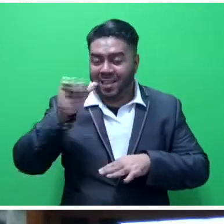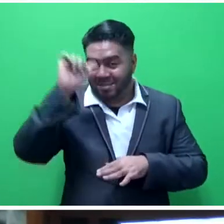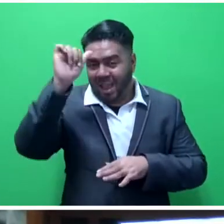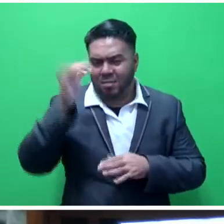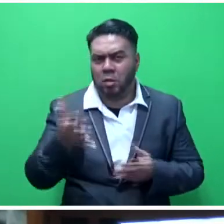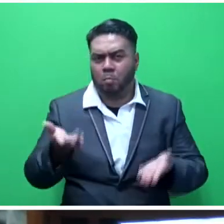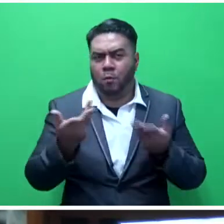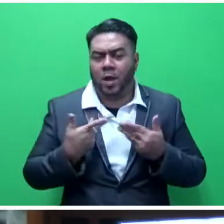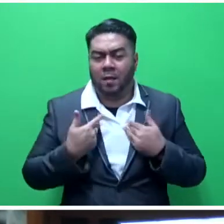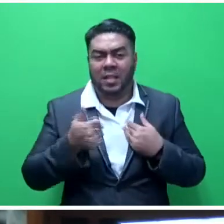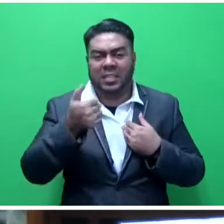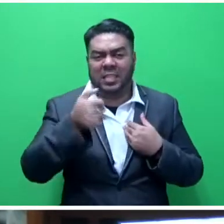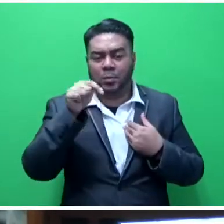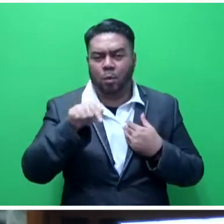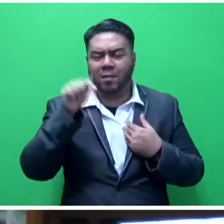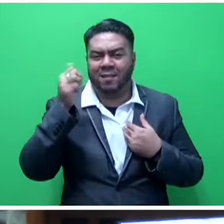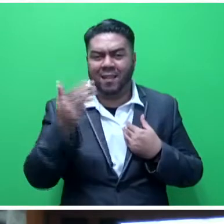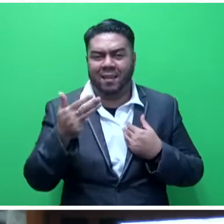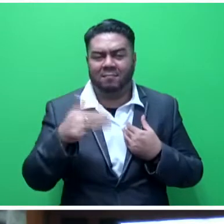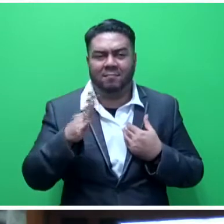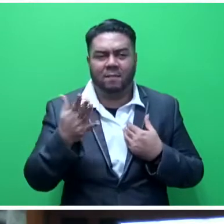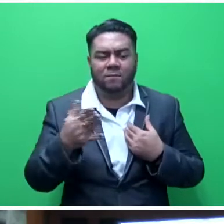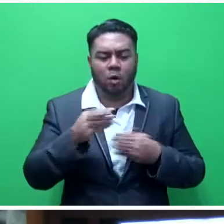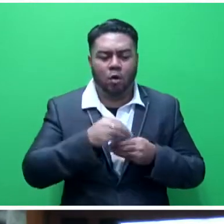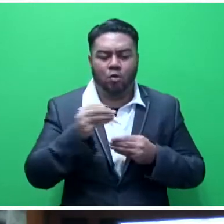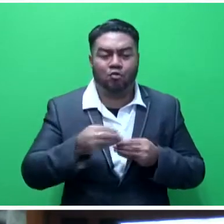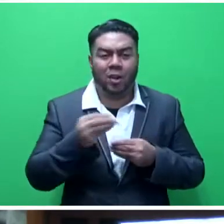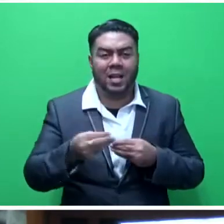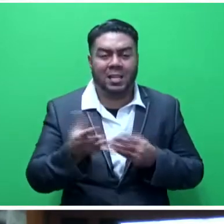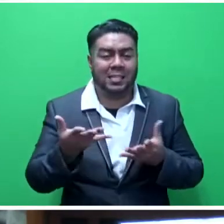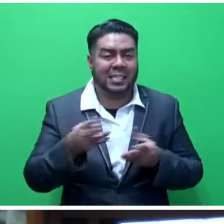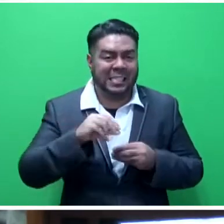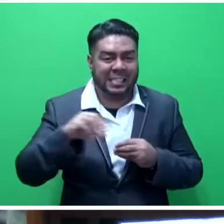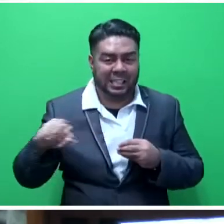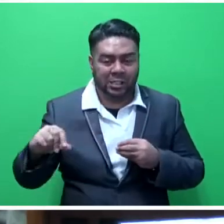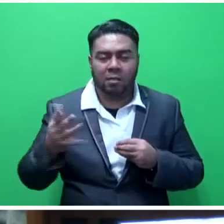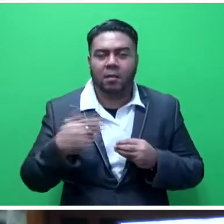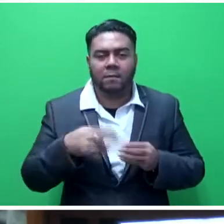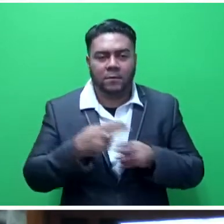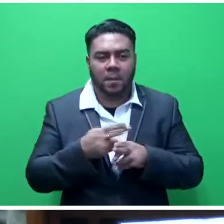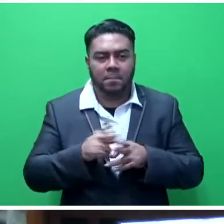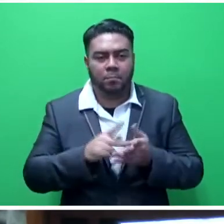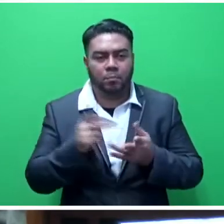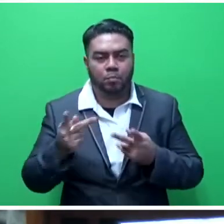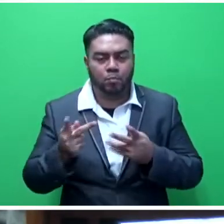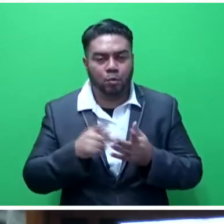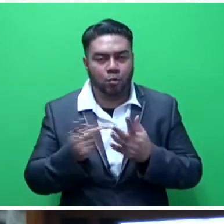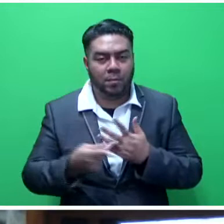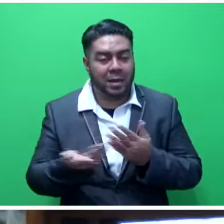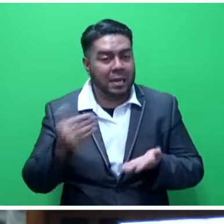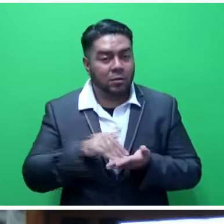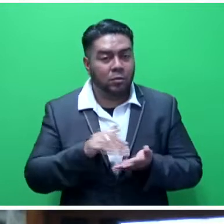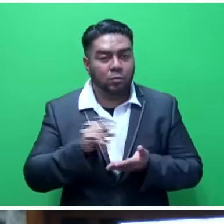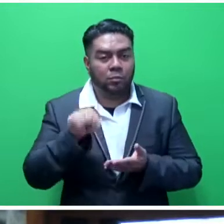us with 6.9 tons of dry seeds that supported our farm response program. In addition to that, Mr.